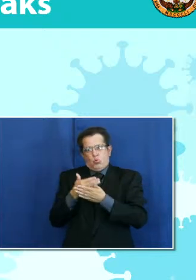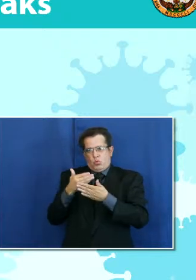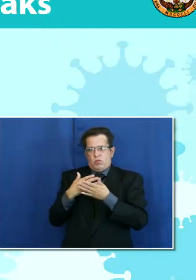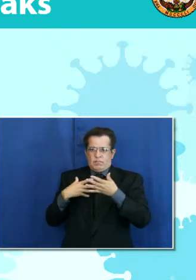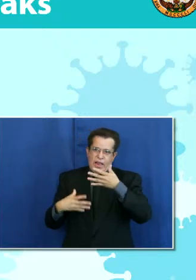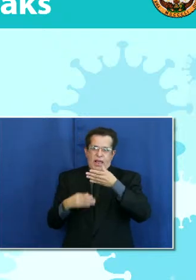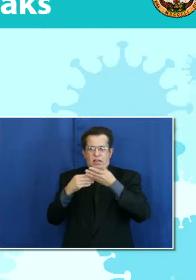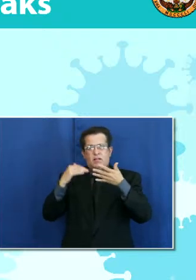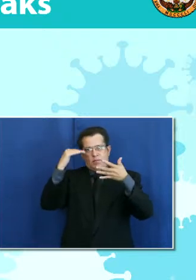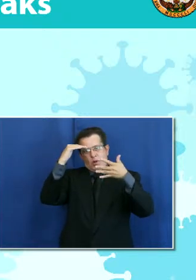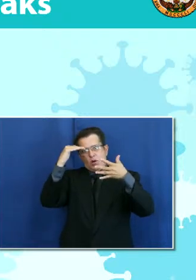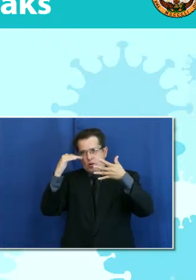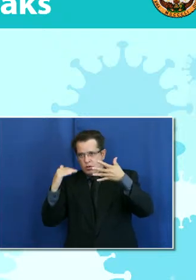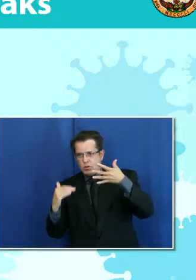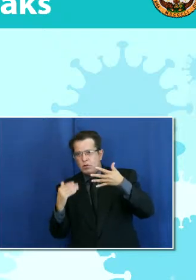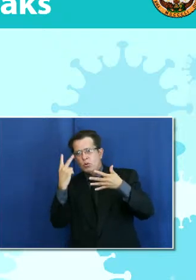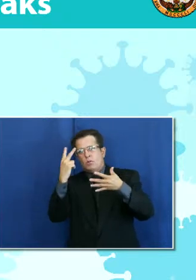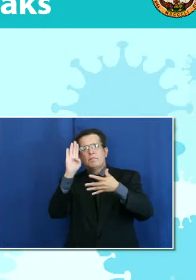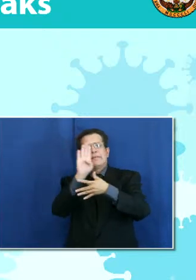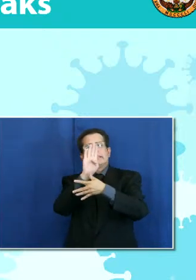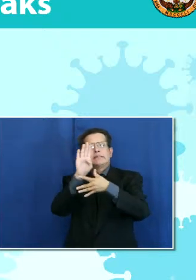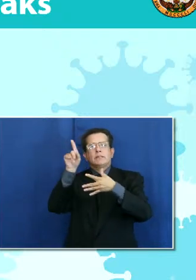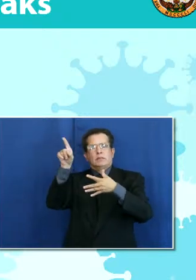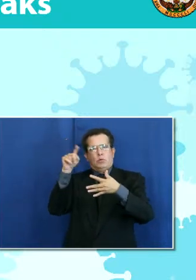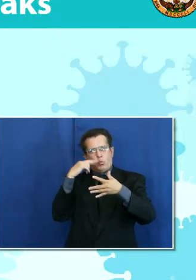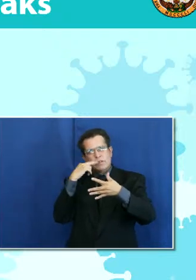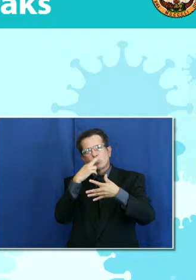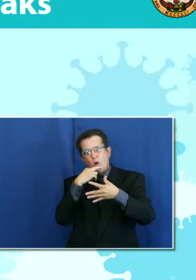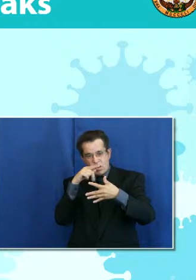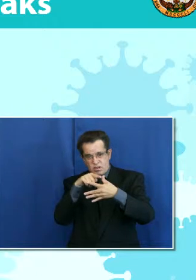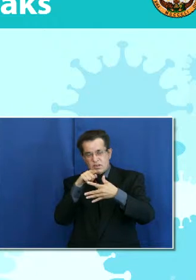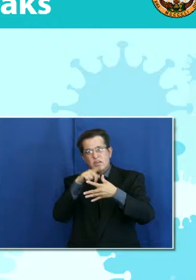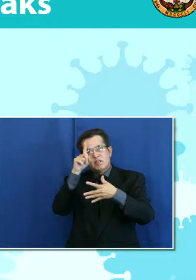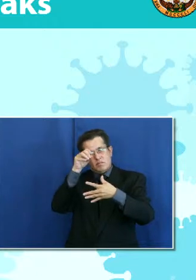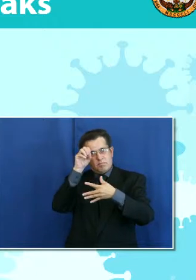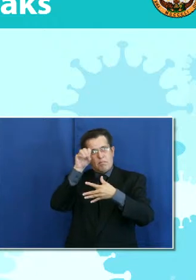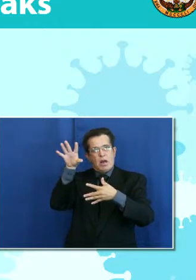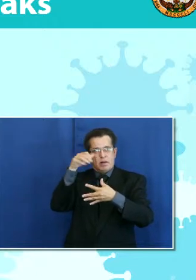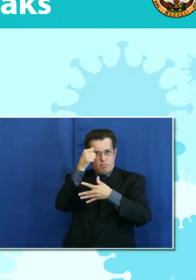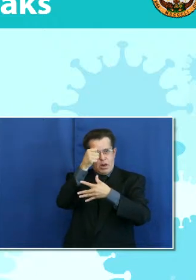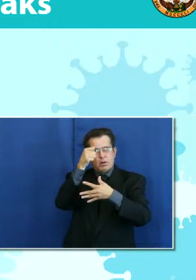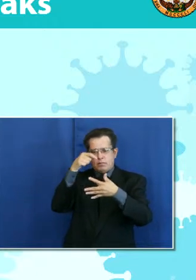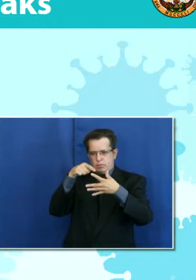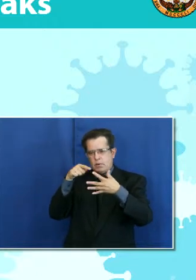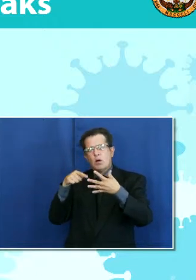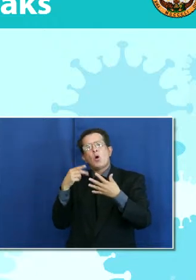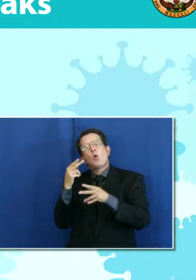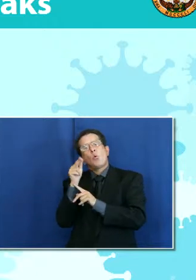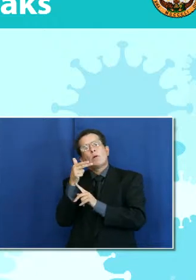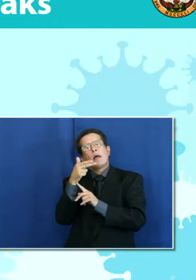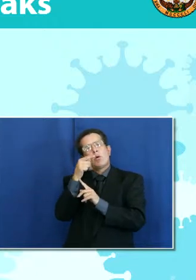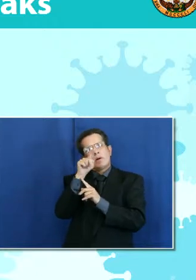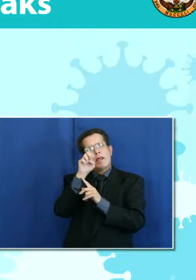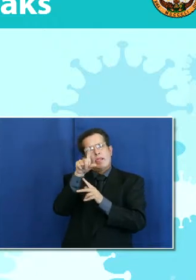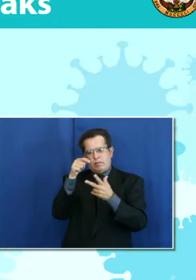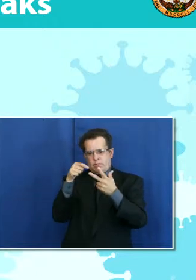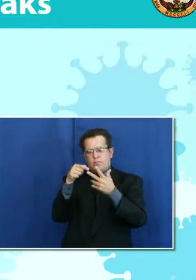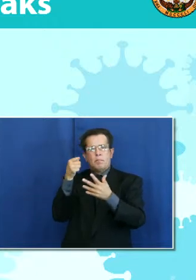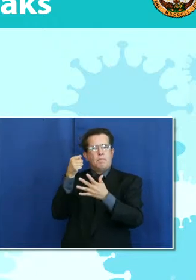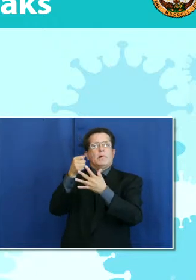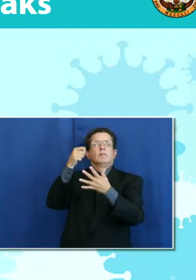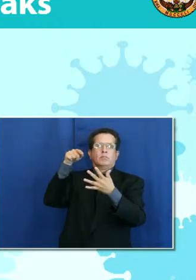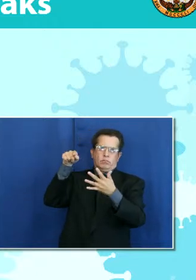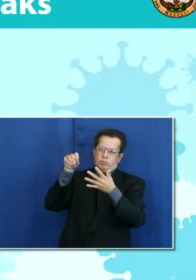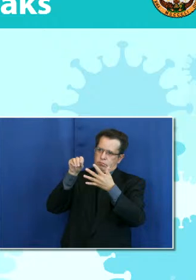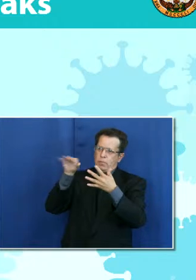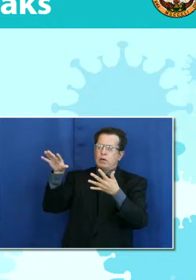here. There are 2 in businesses, 1 in a restaurant, 1 in a hotel, resort spa, and